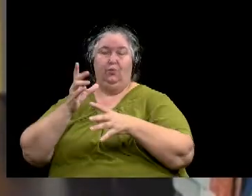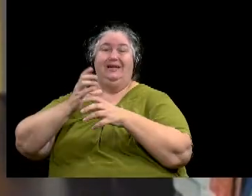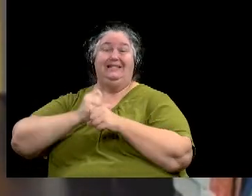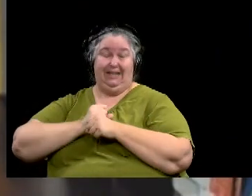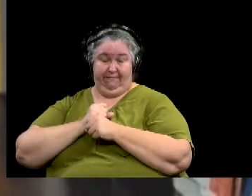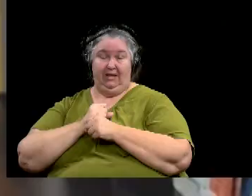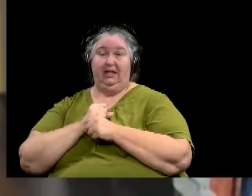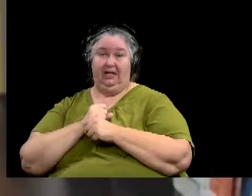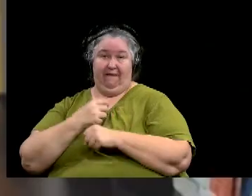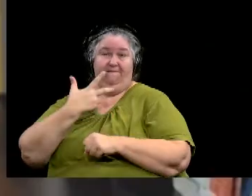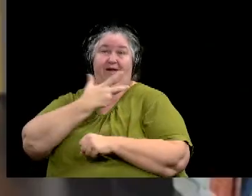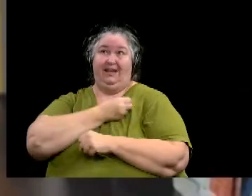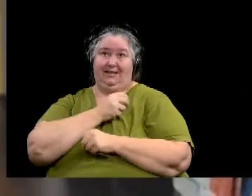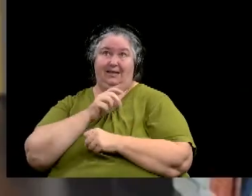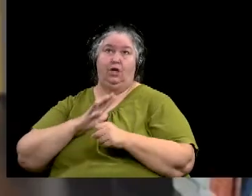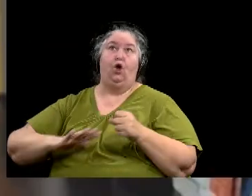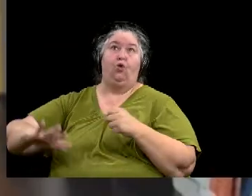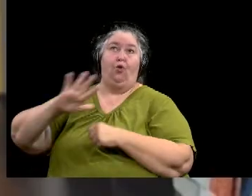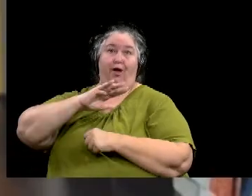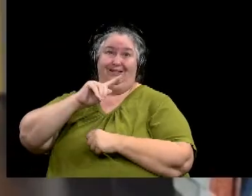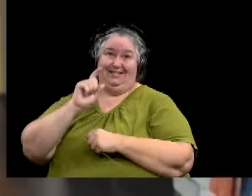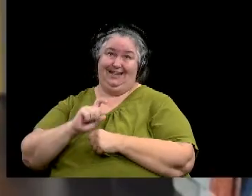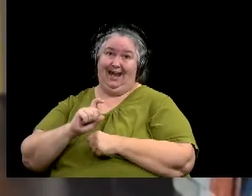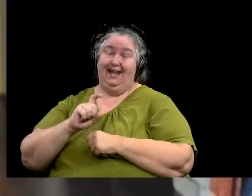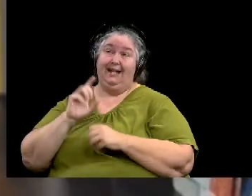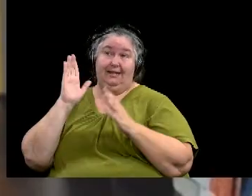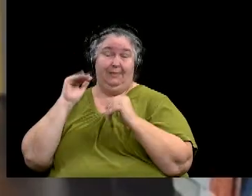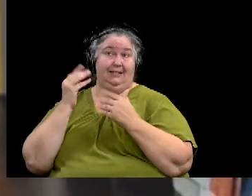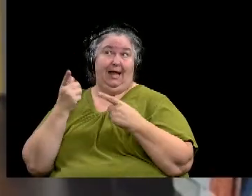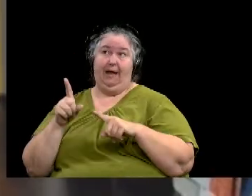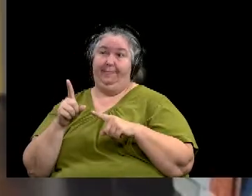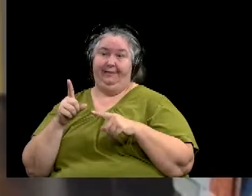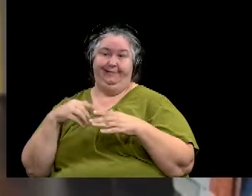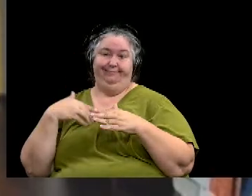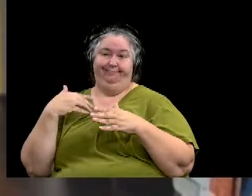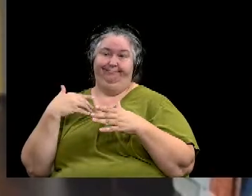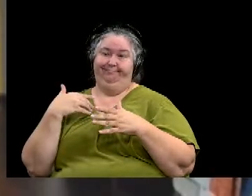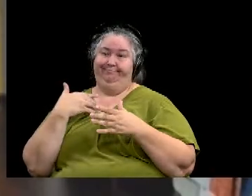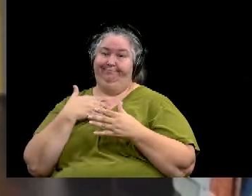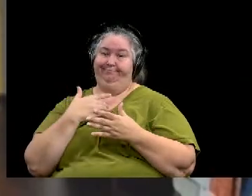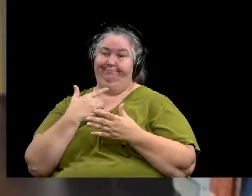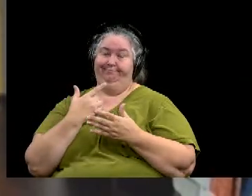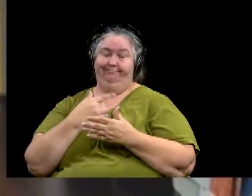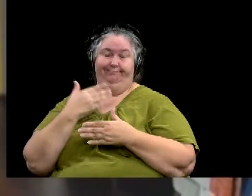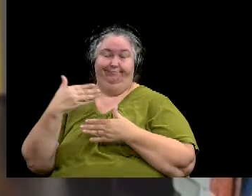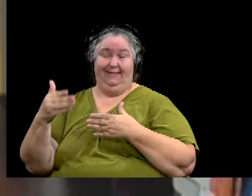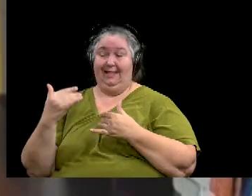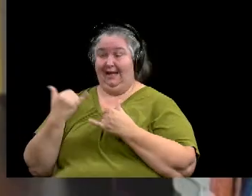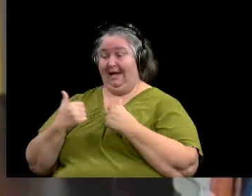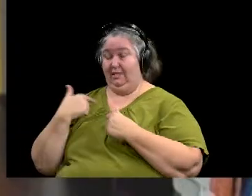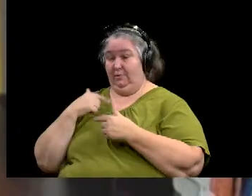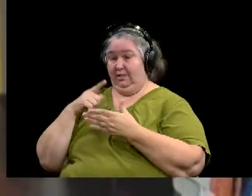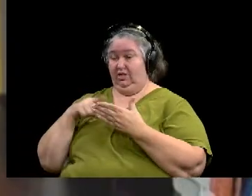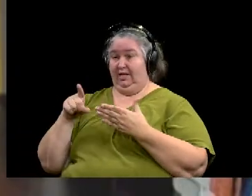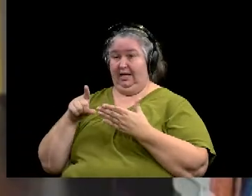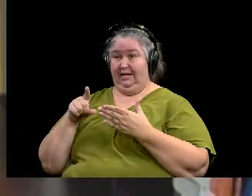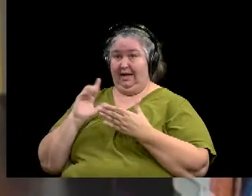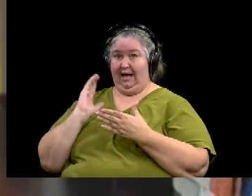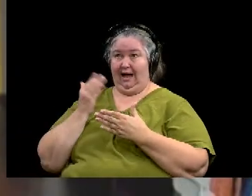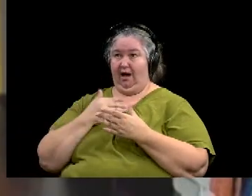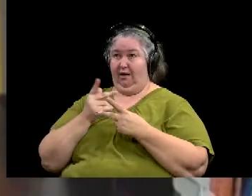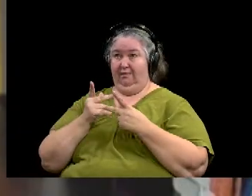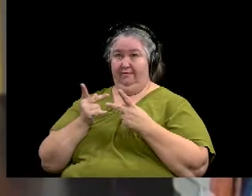expected to happen over the next few days. Last we checked in our system, neither of the facilities had received their allocation just